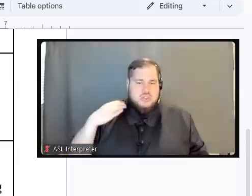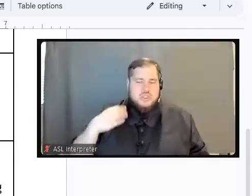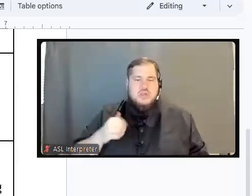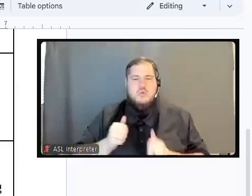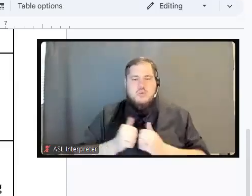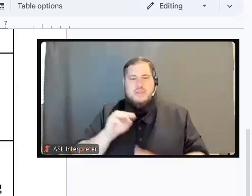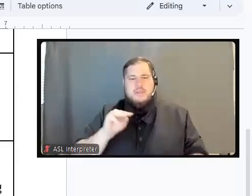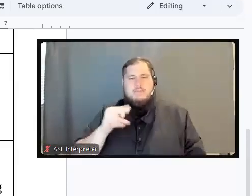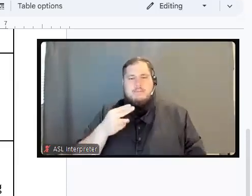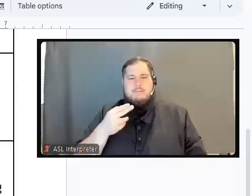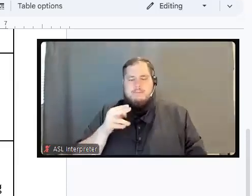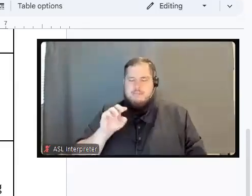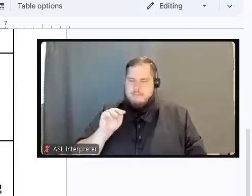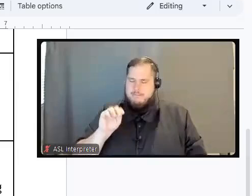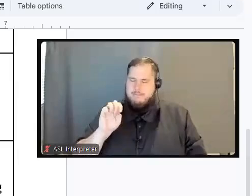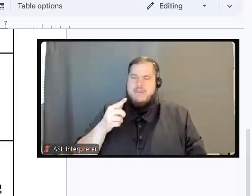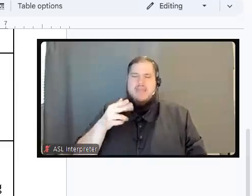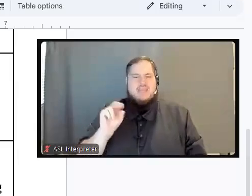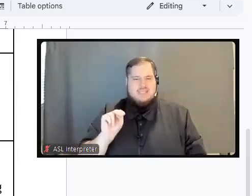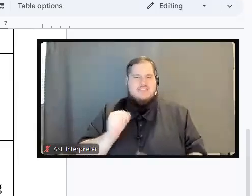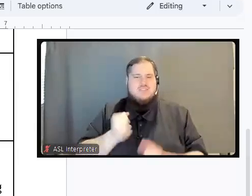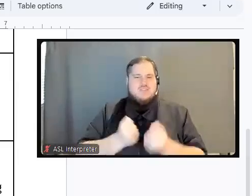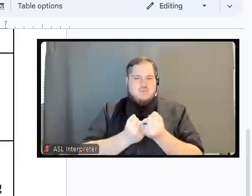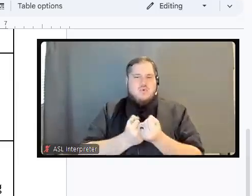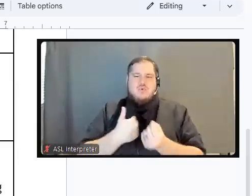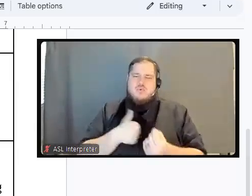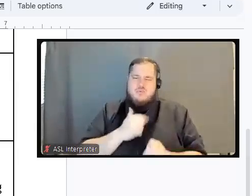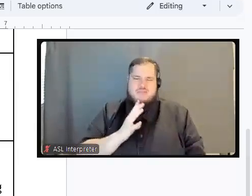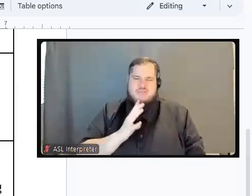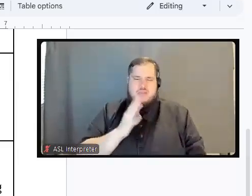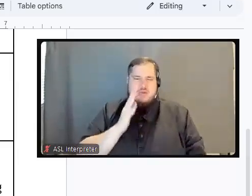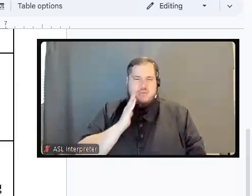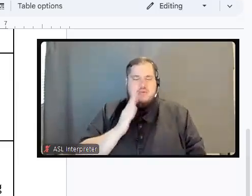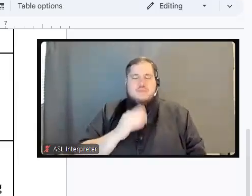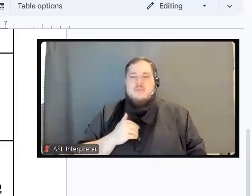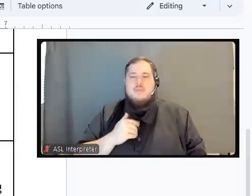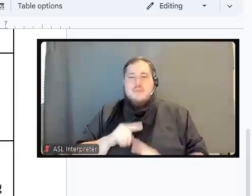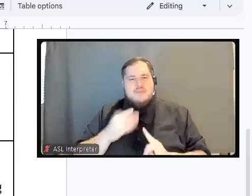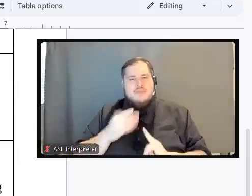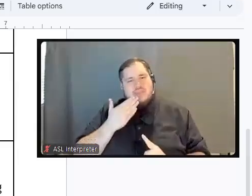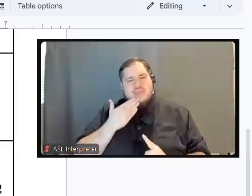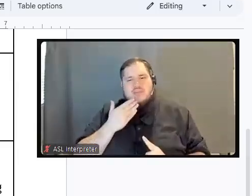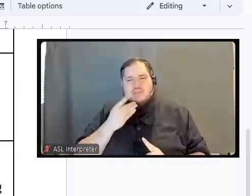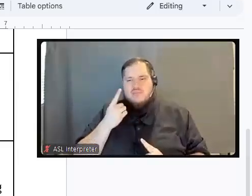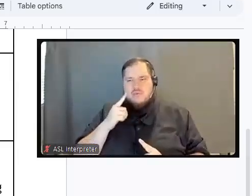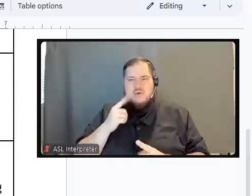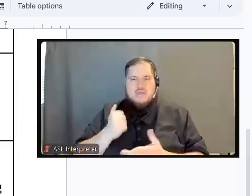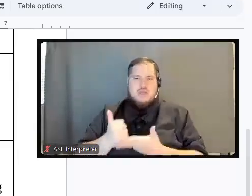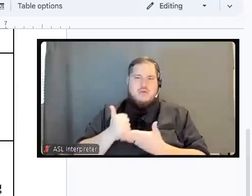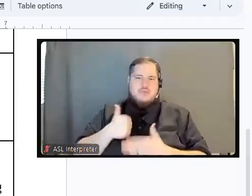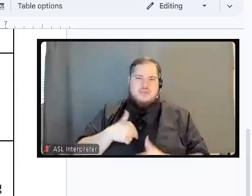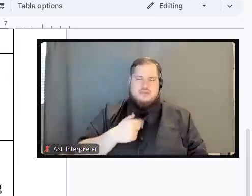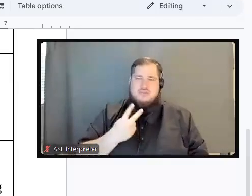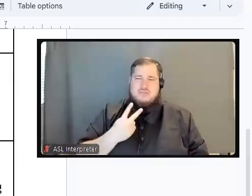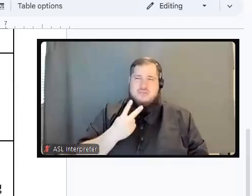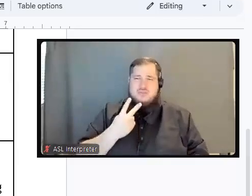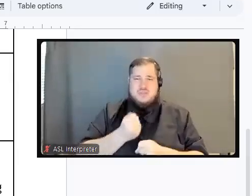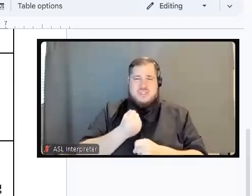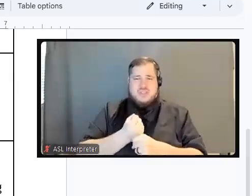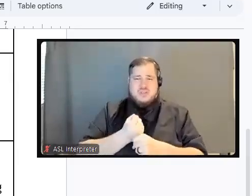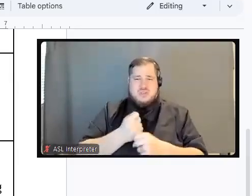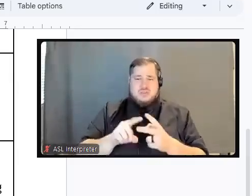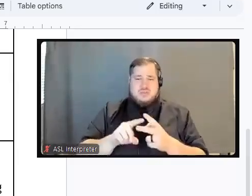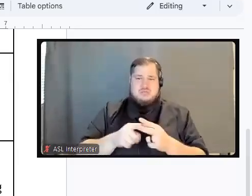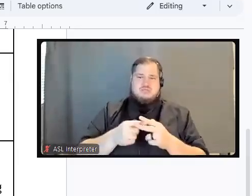But thanks for all you've done to bring us this far. I wouldn't be as confident, I can tell you that, without you. The first 2 years were bumpy. It's been so nice to have